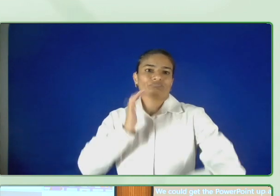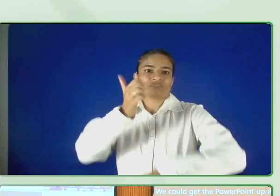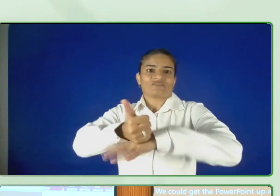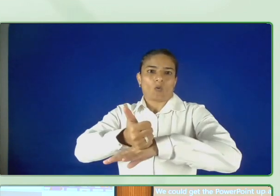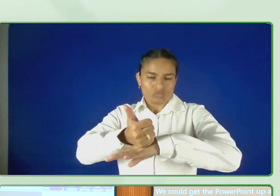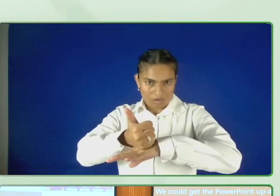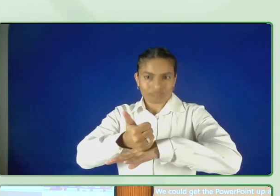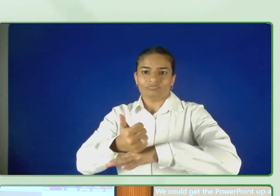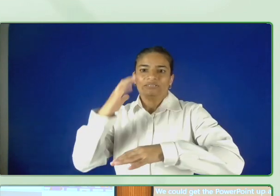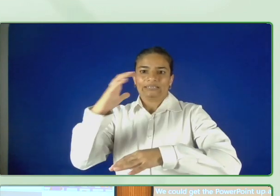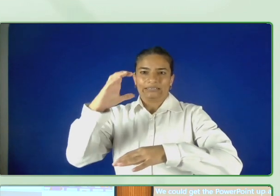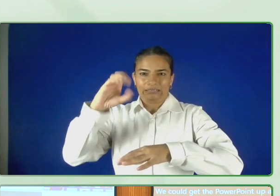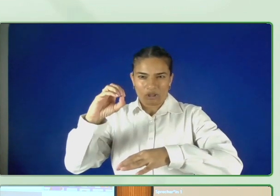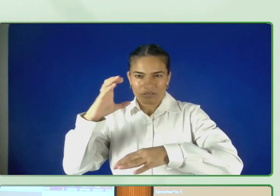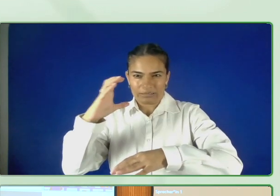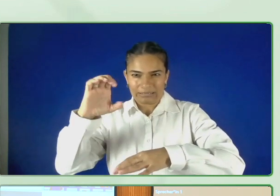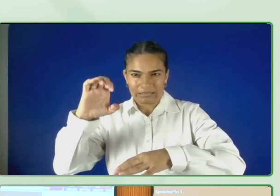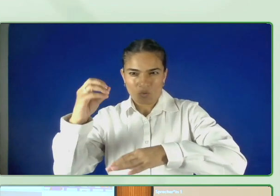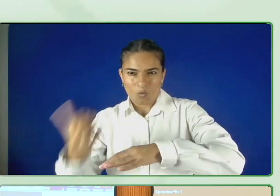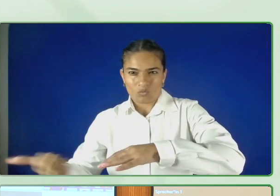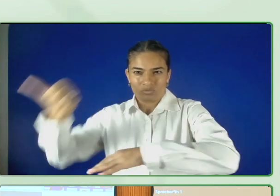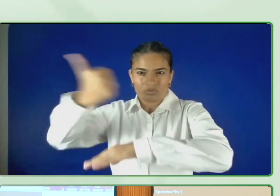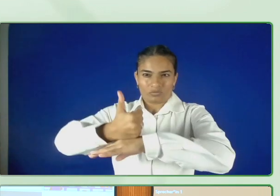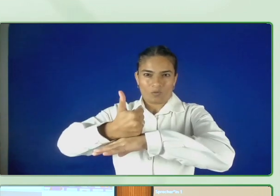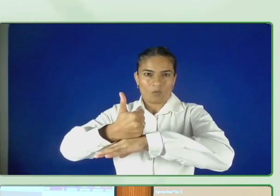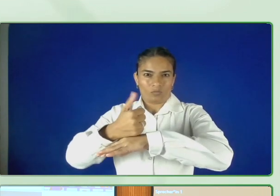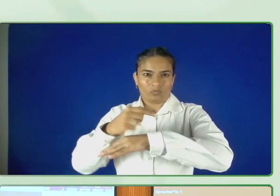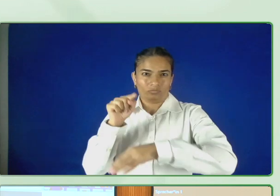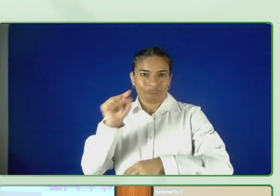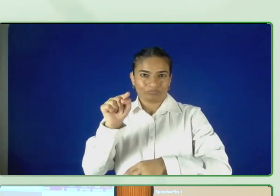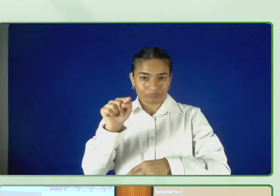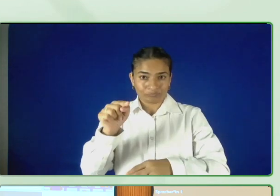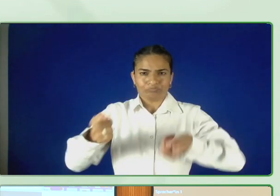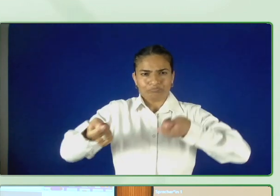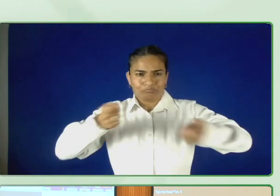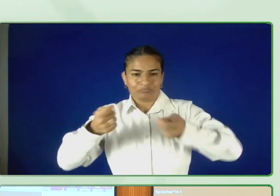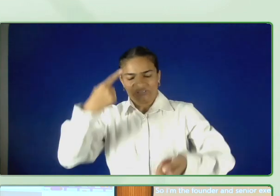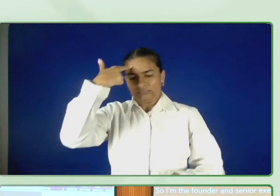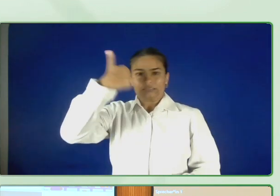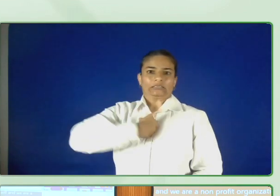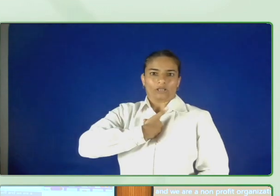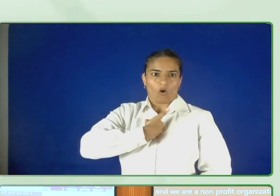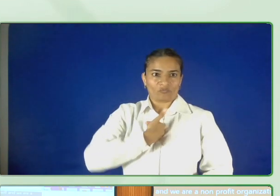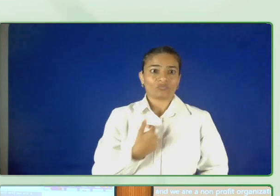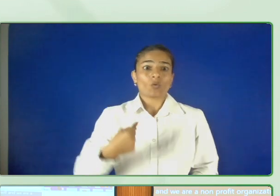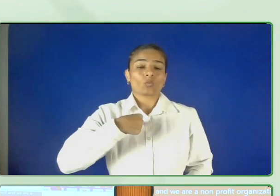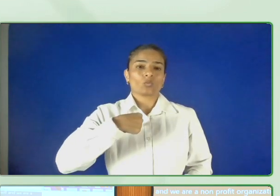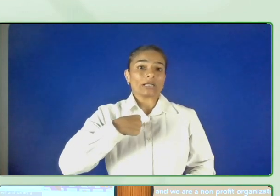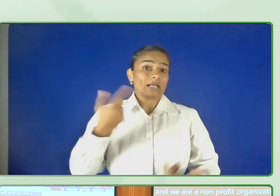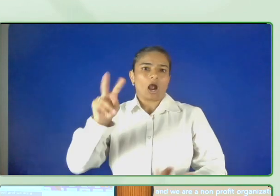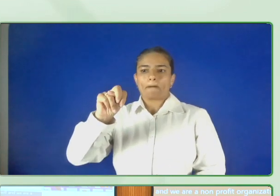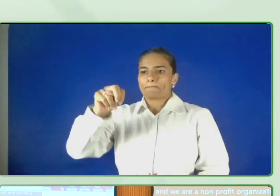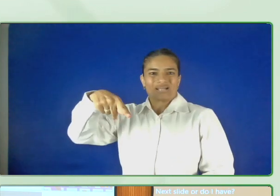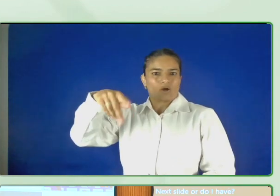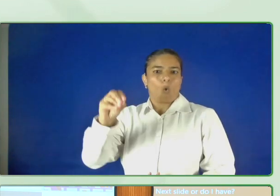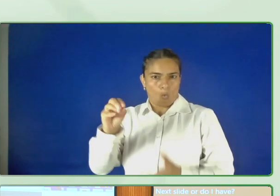ThinkSelf. And we're a nonprofit organization based in Minnesota. Next slide, or do I have the